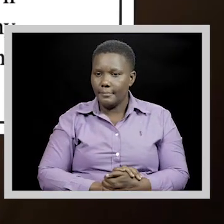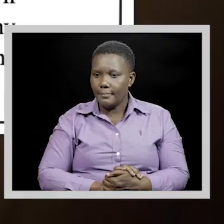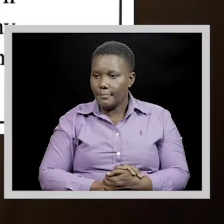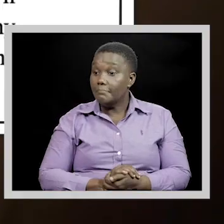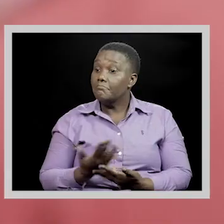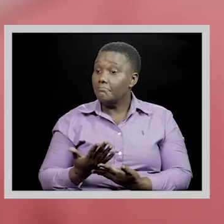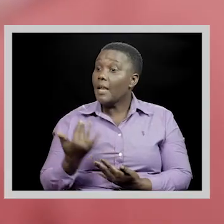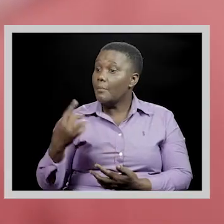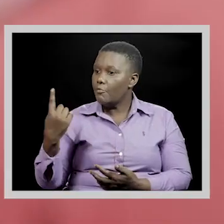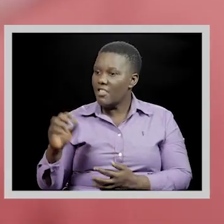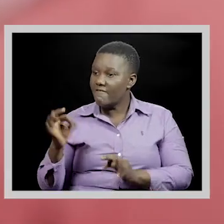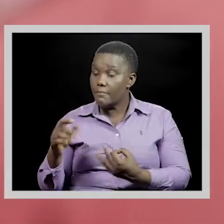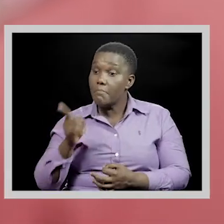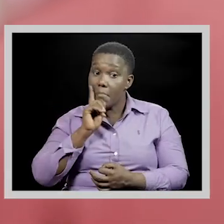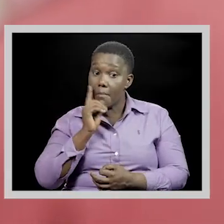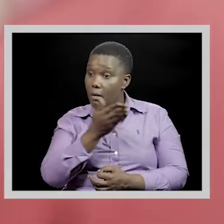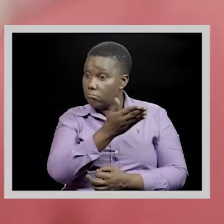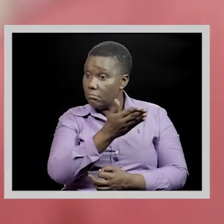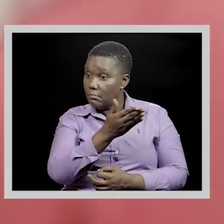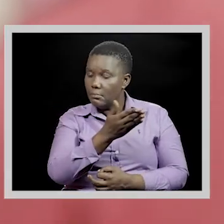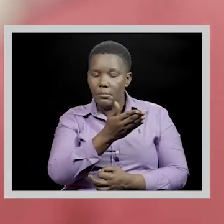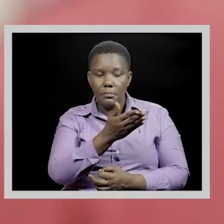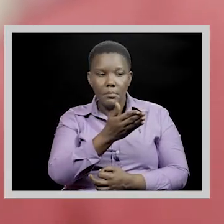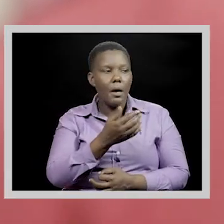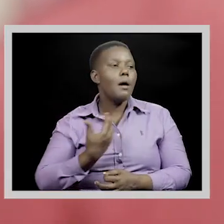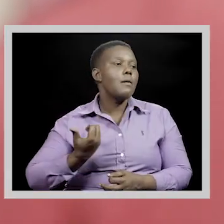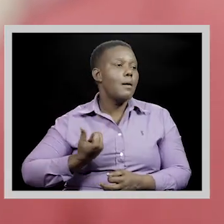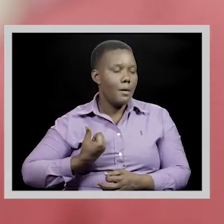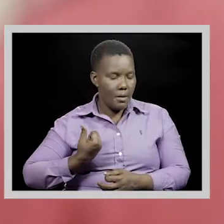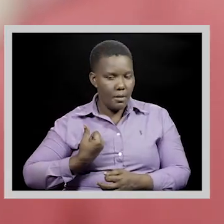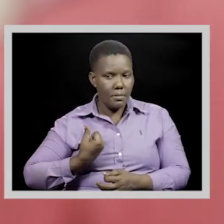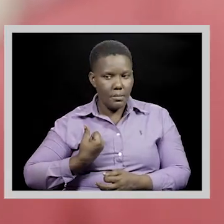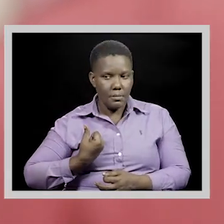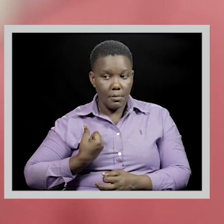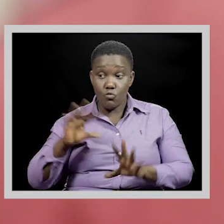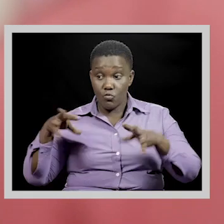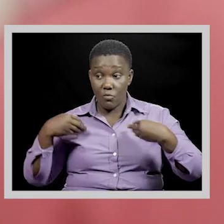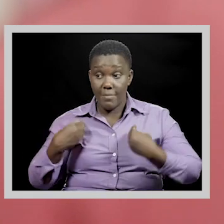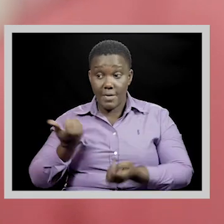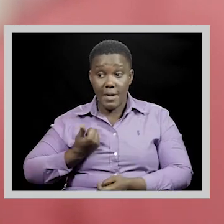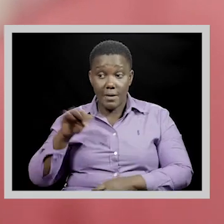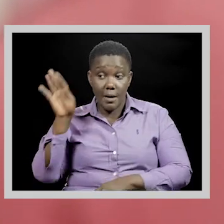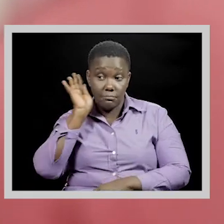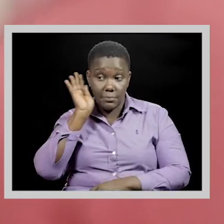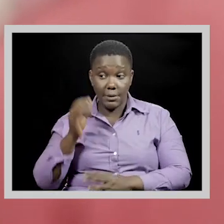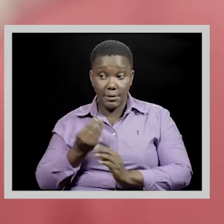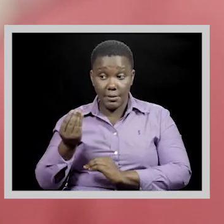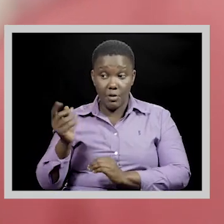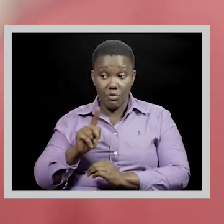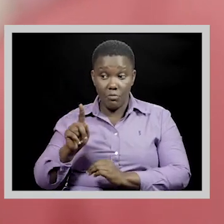Court Rules. Takiwa namba moja. Yule ni mamako? Ni dada. Uko tayari dada